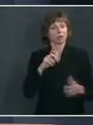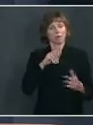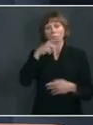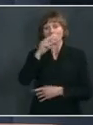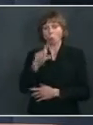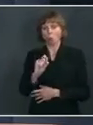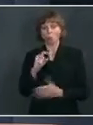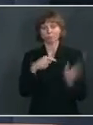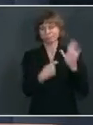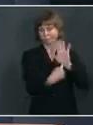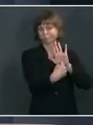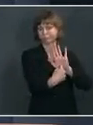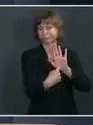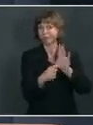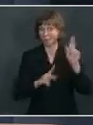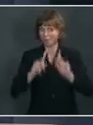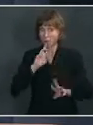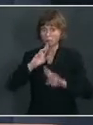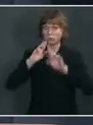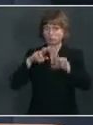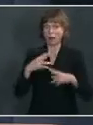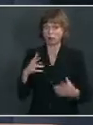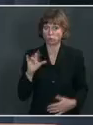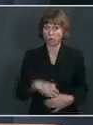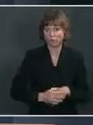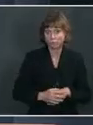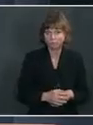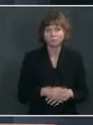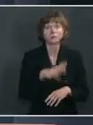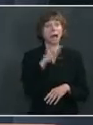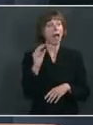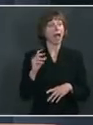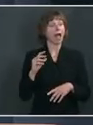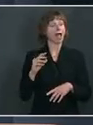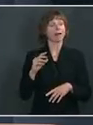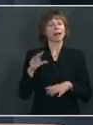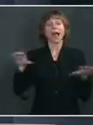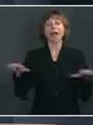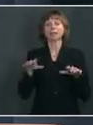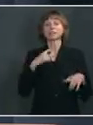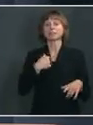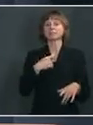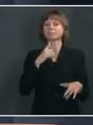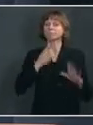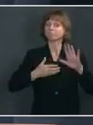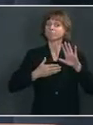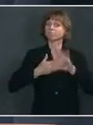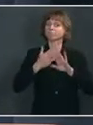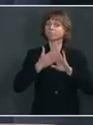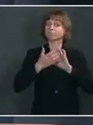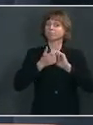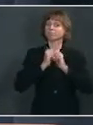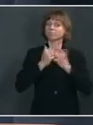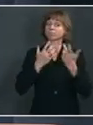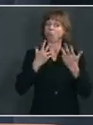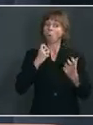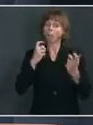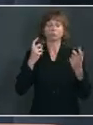that. In terms of executive actions, he also ran with a commitment to take steps immediately to